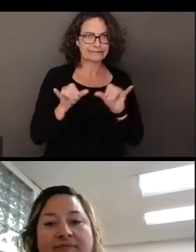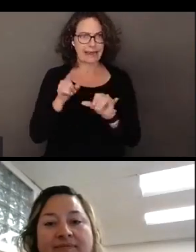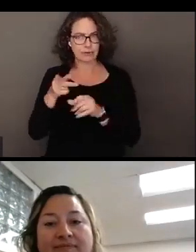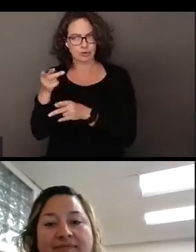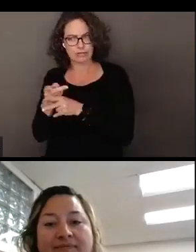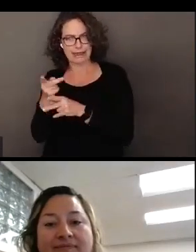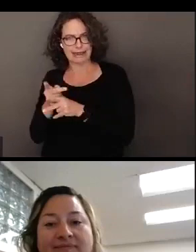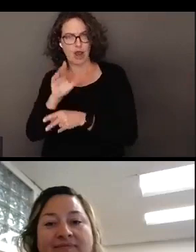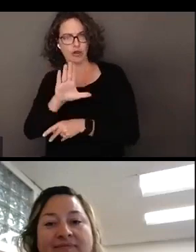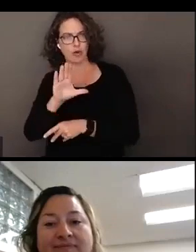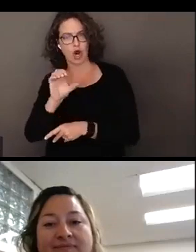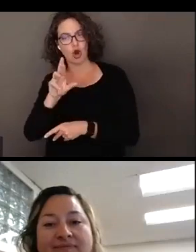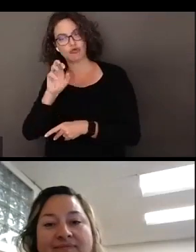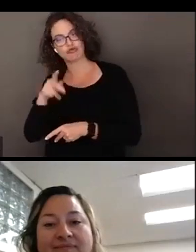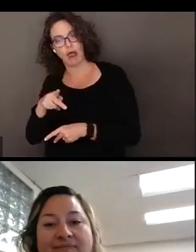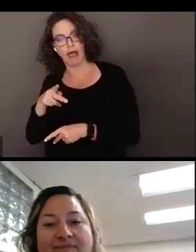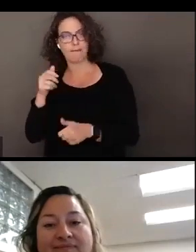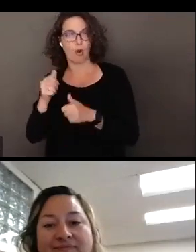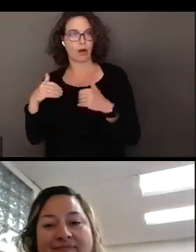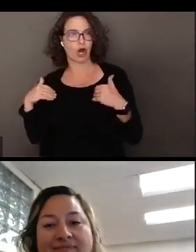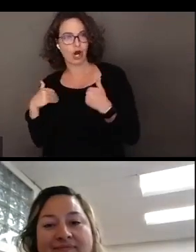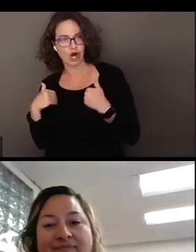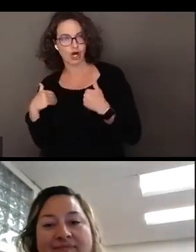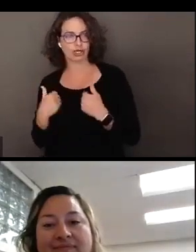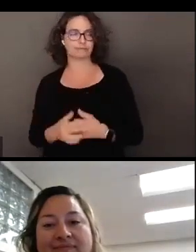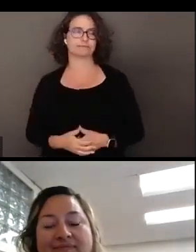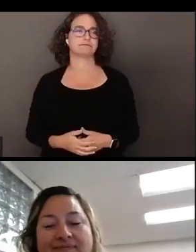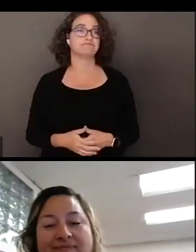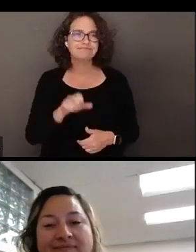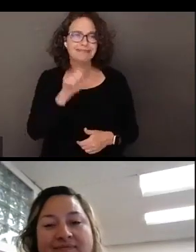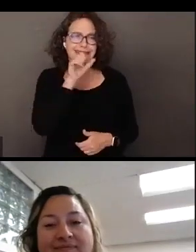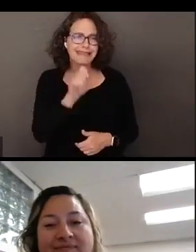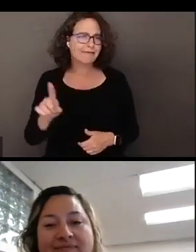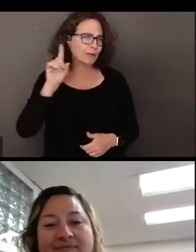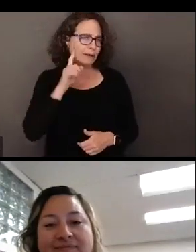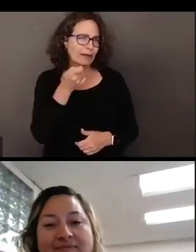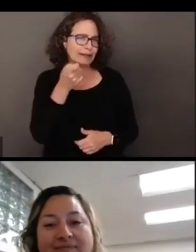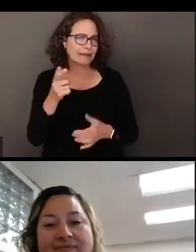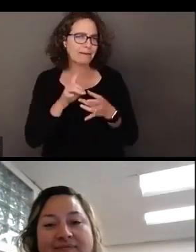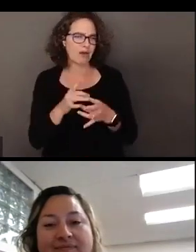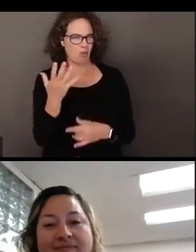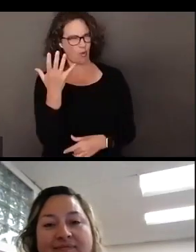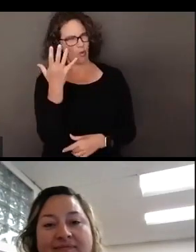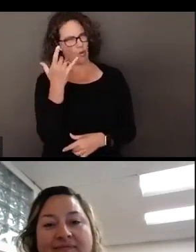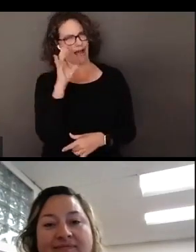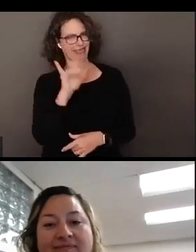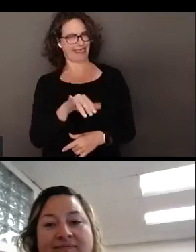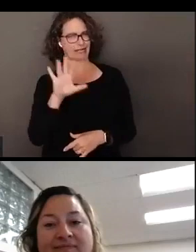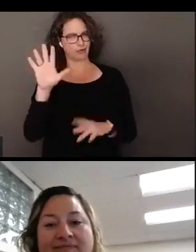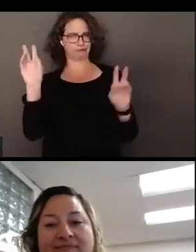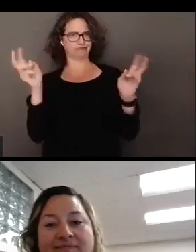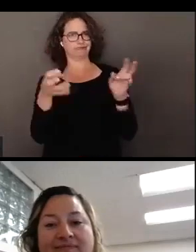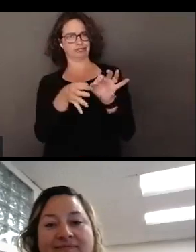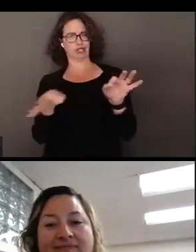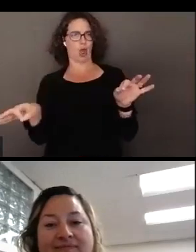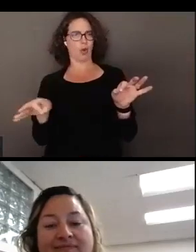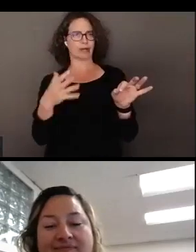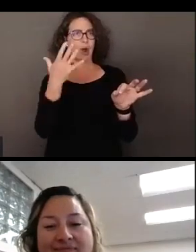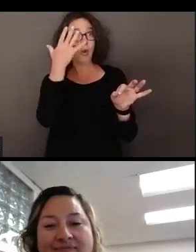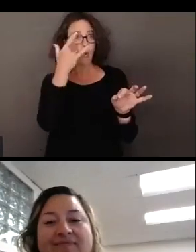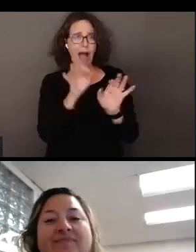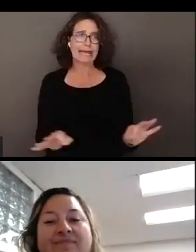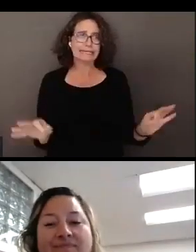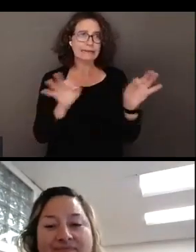or herd? And so, I think I'd love to hear from you a little bit about why that's your slogan. Why is it important to check in on